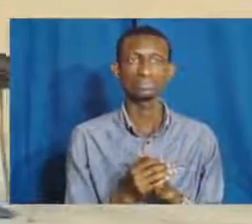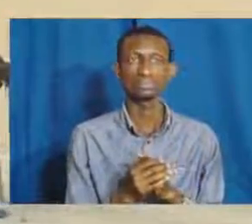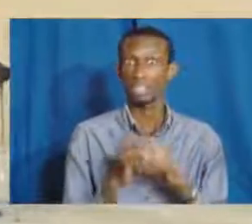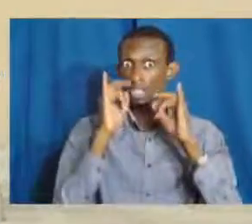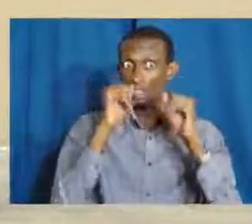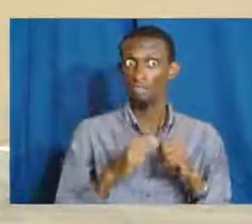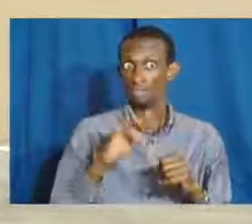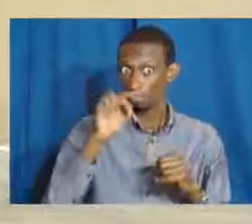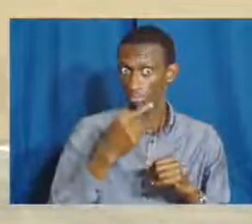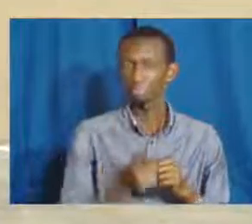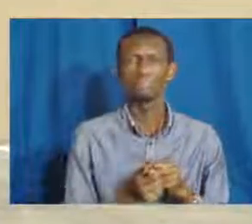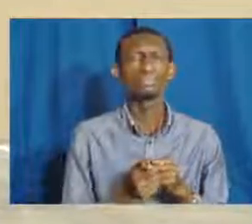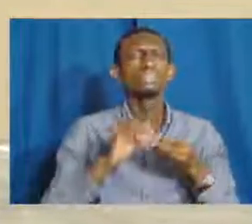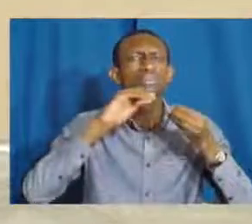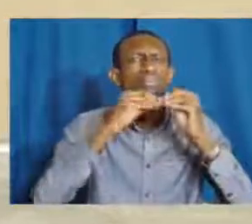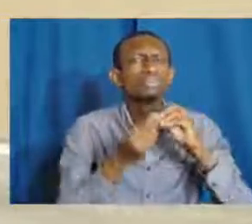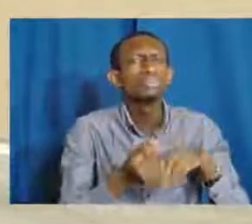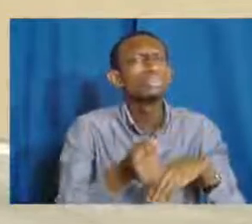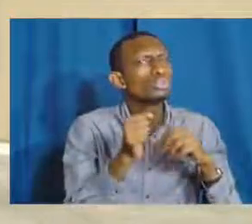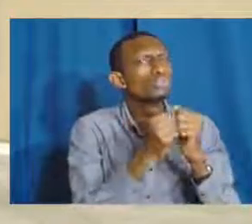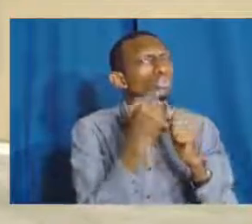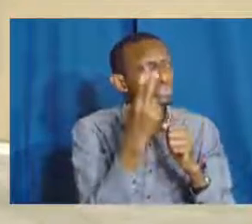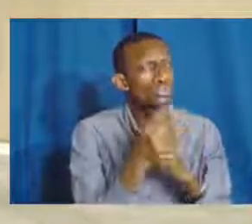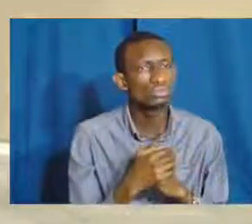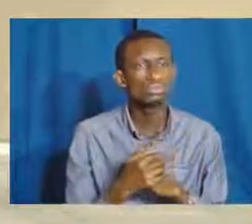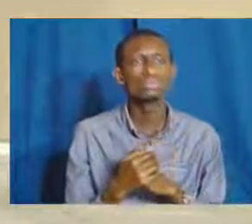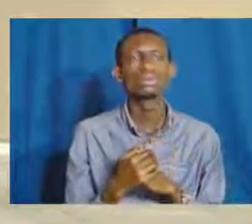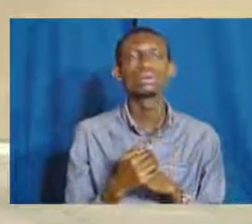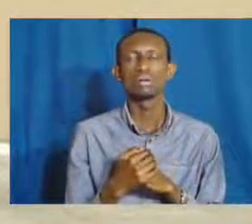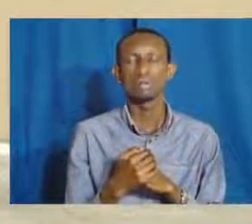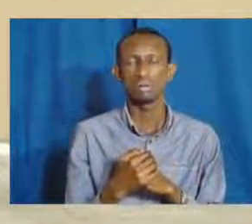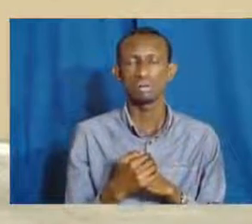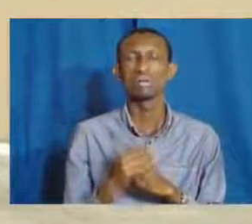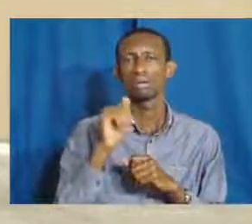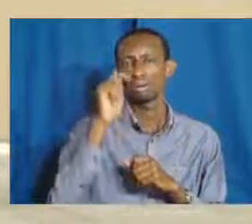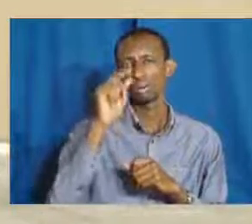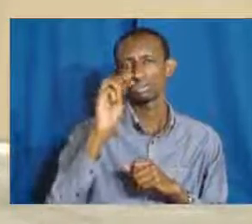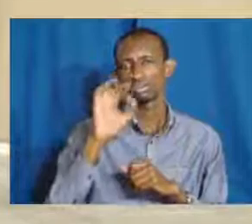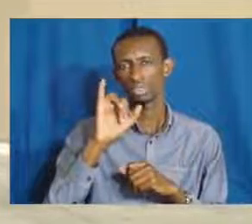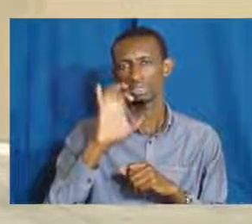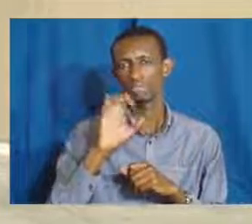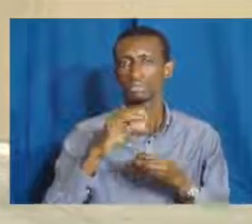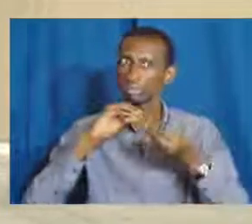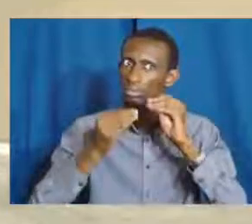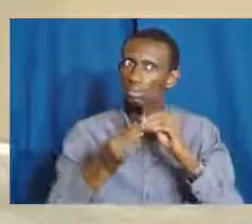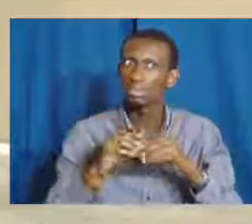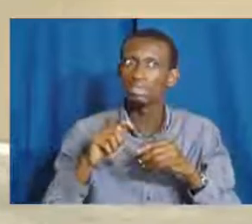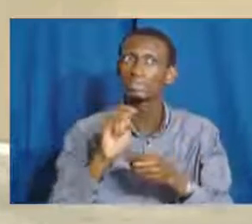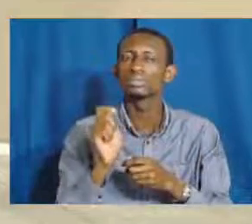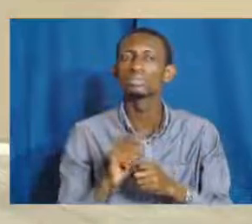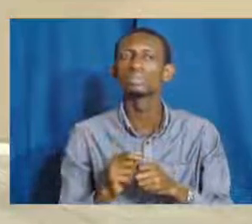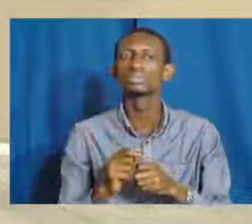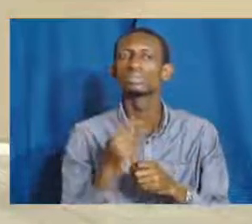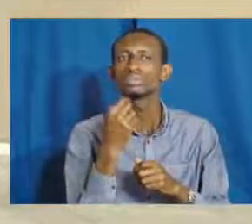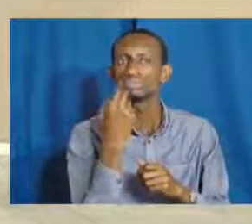is element number 12, its atomic number will be written as 1s2,